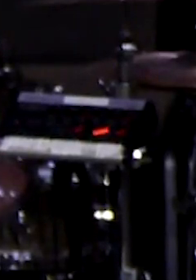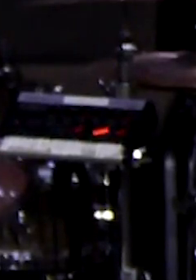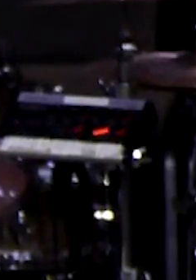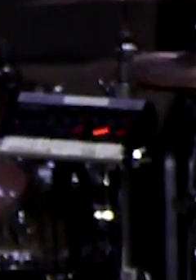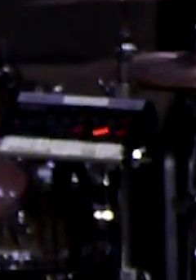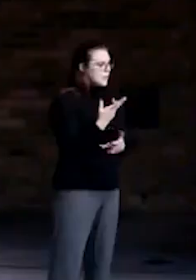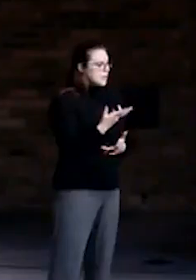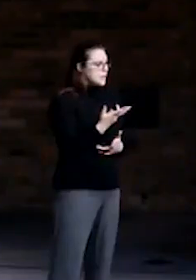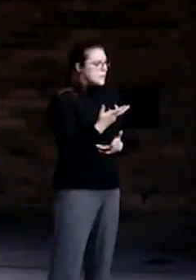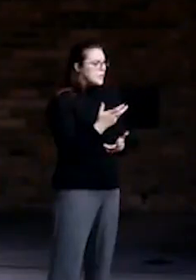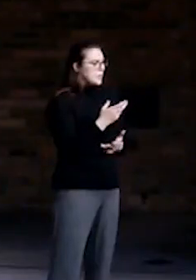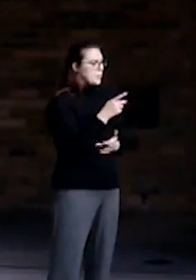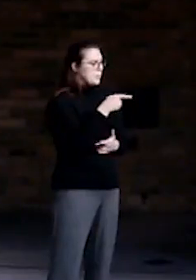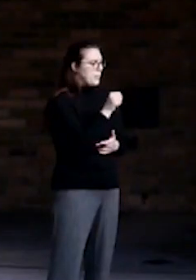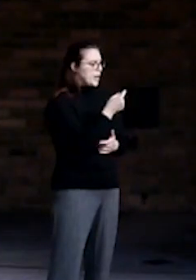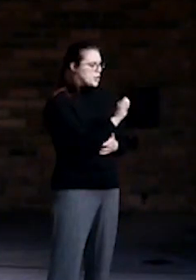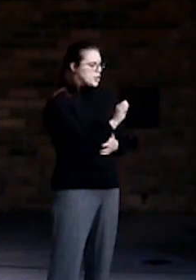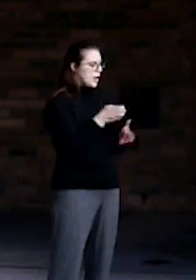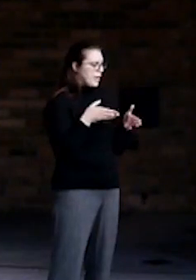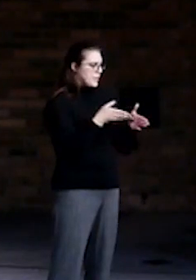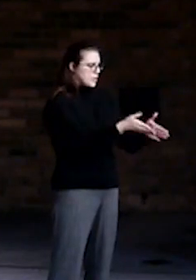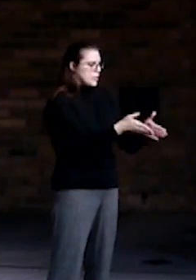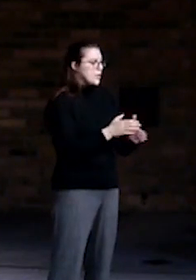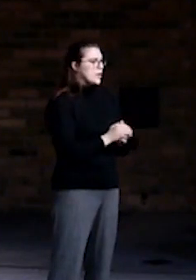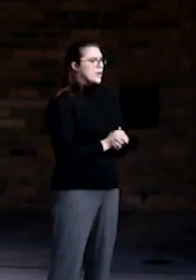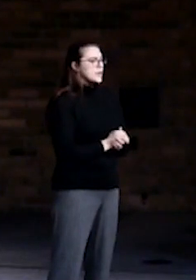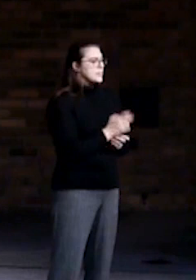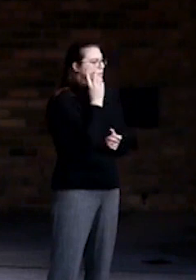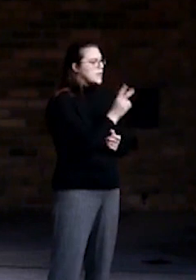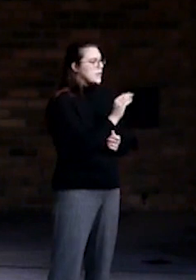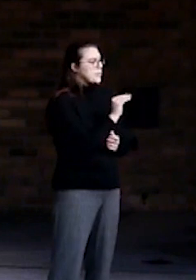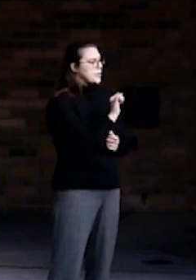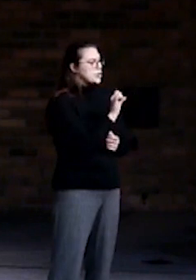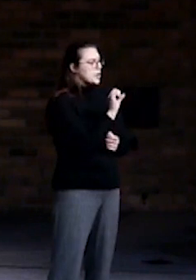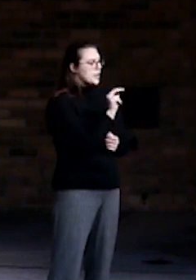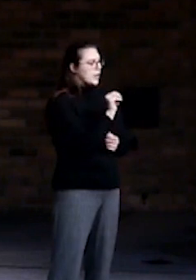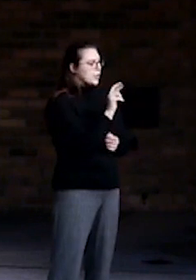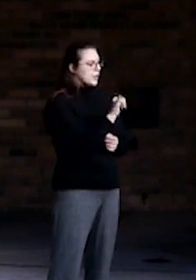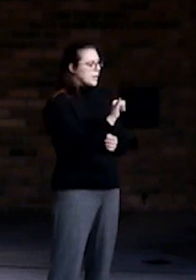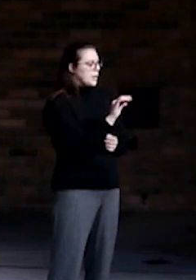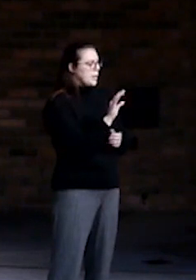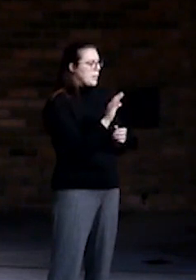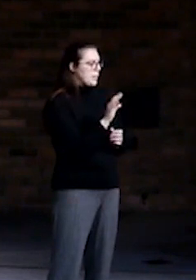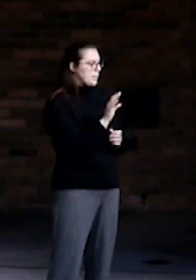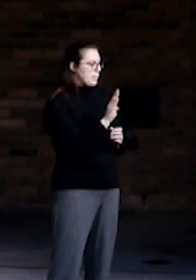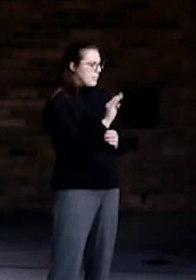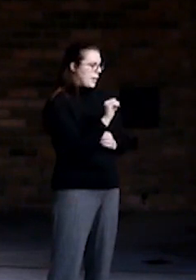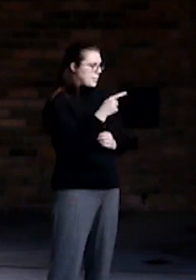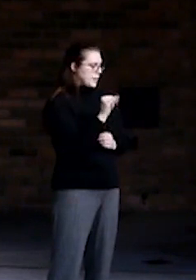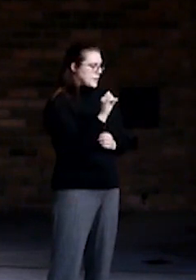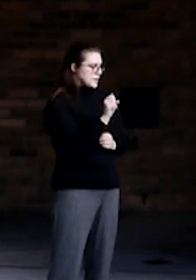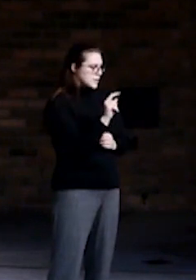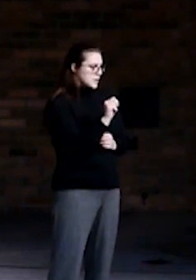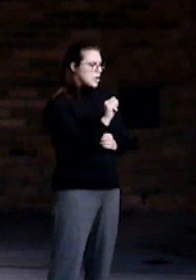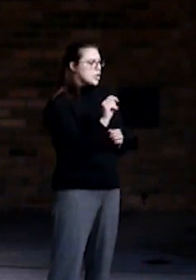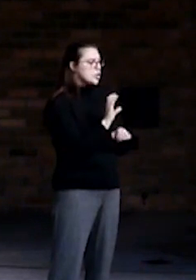I'm looking down Page Avenue, and I'm looking at the Lilly Missionary Baptist Church. You can see the steeple on the church way back in there behind there. And I don't know if